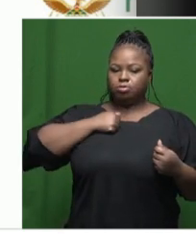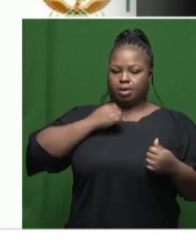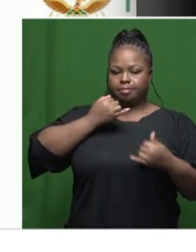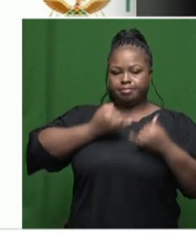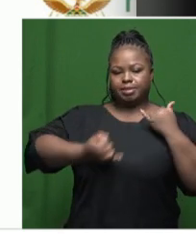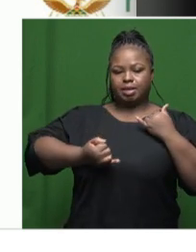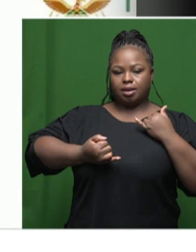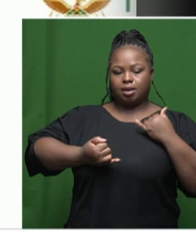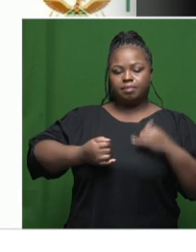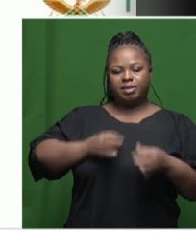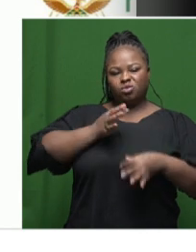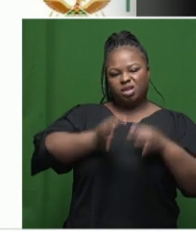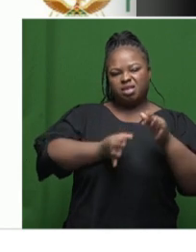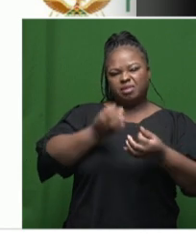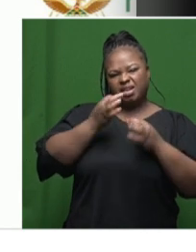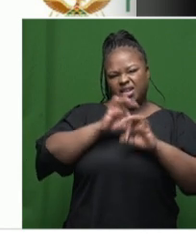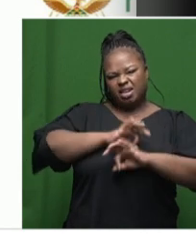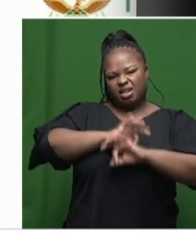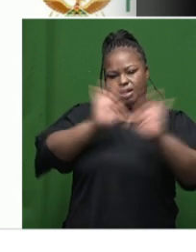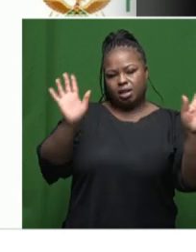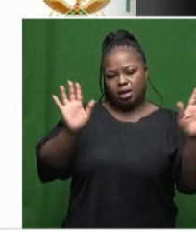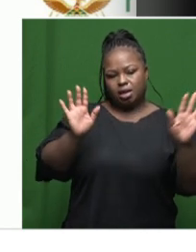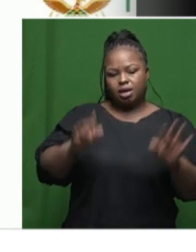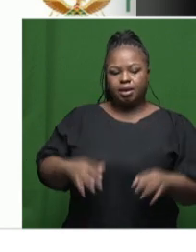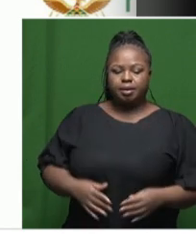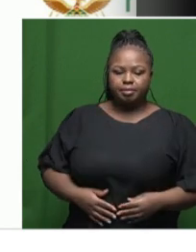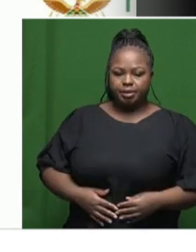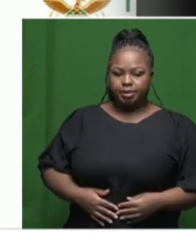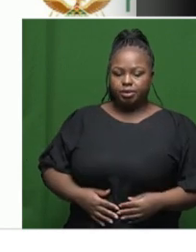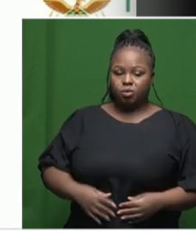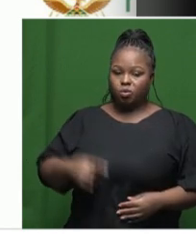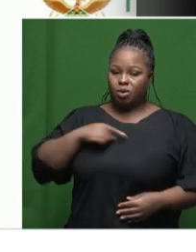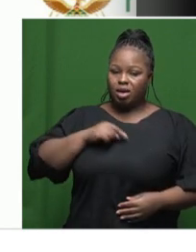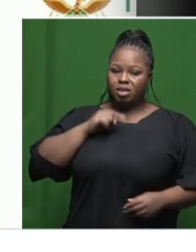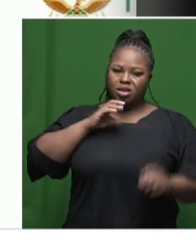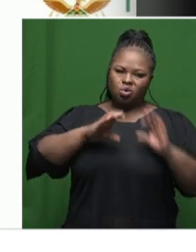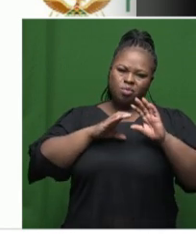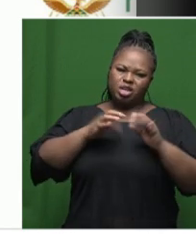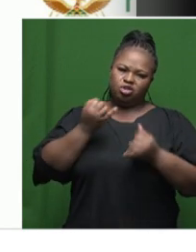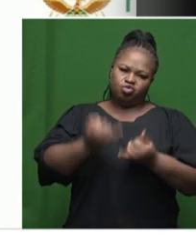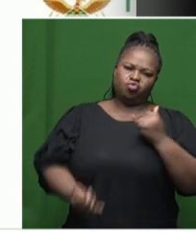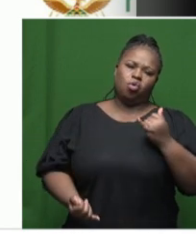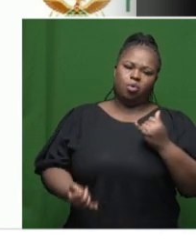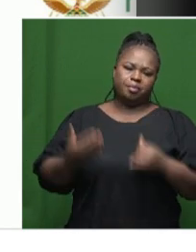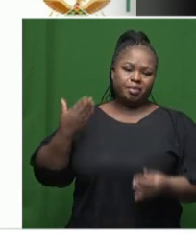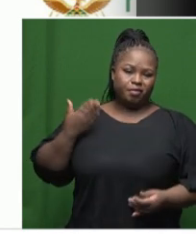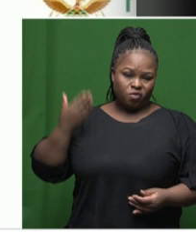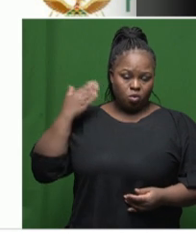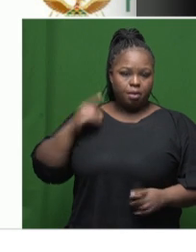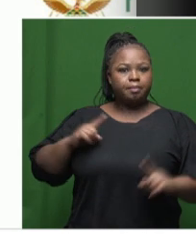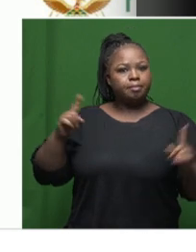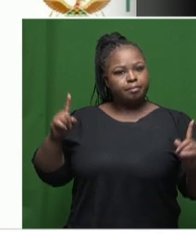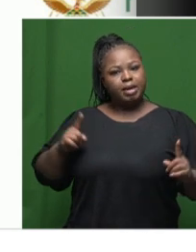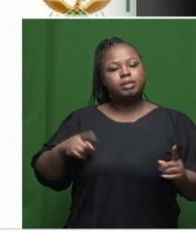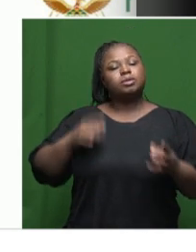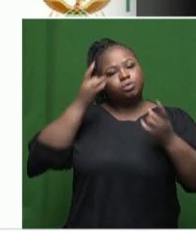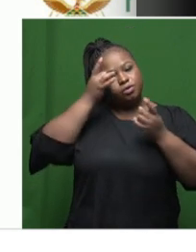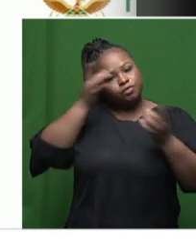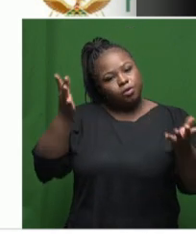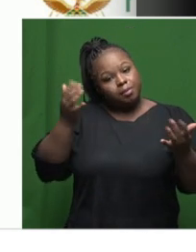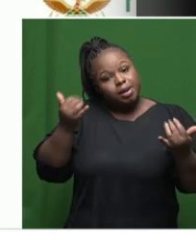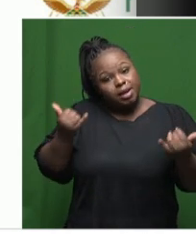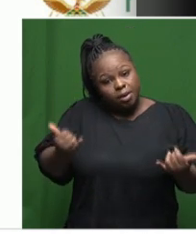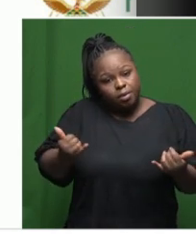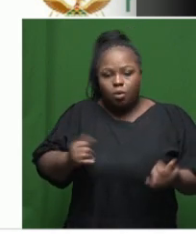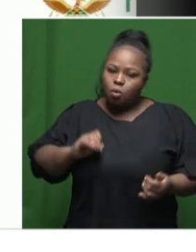we clarify all this confusion that has been created by that communication. But the bottom line now is everybody has to